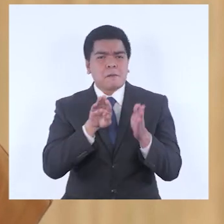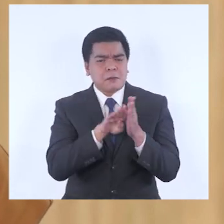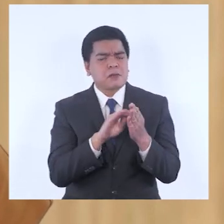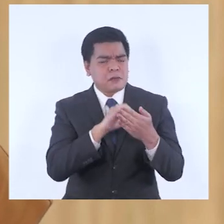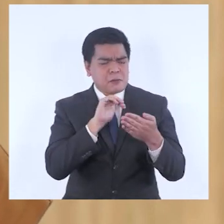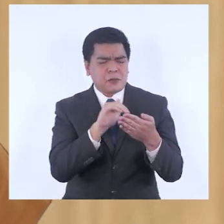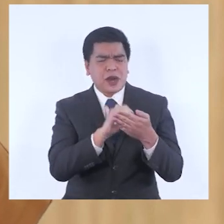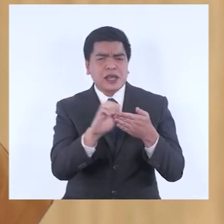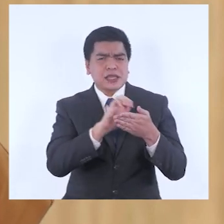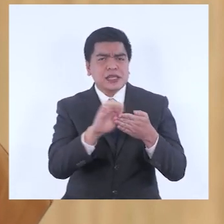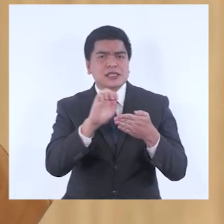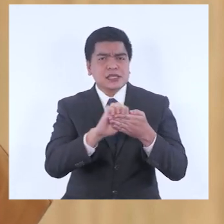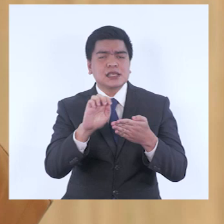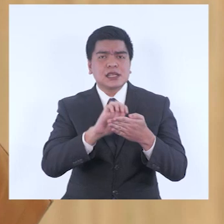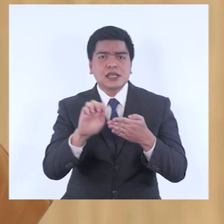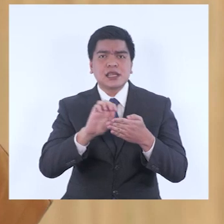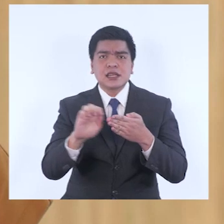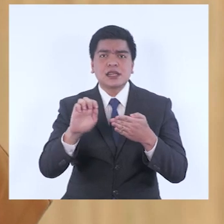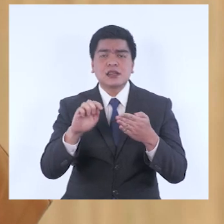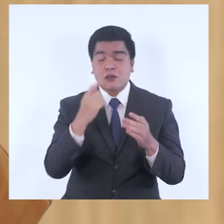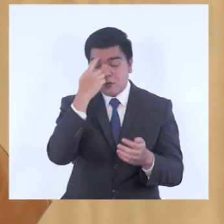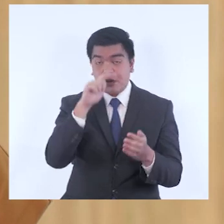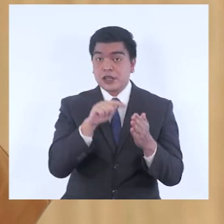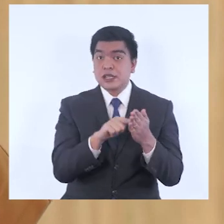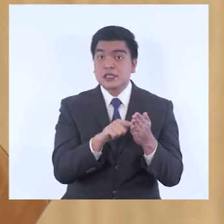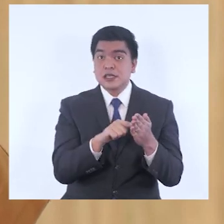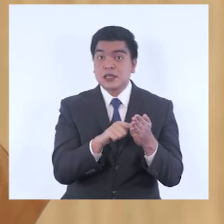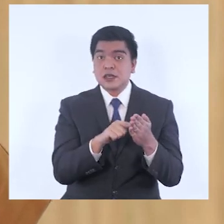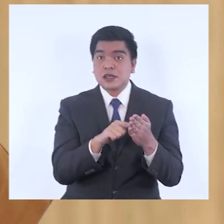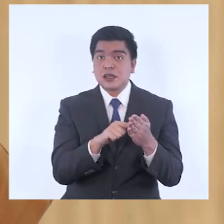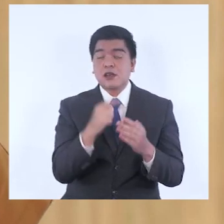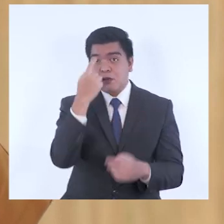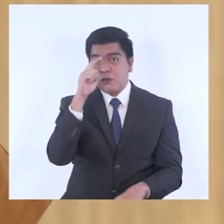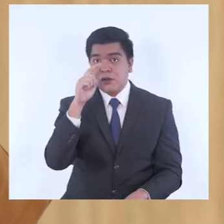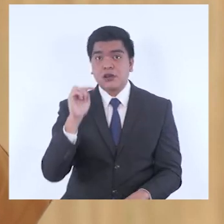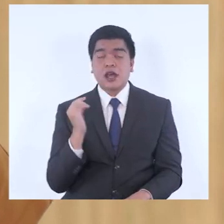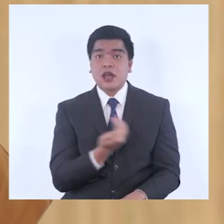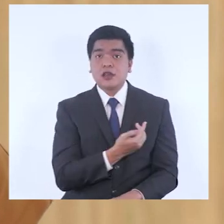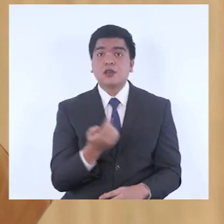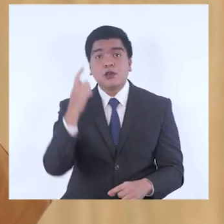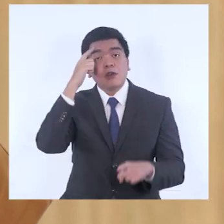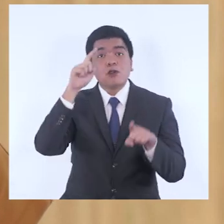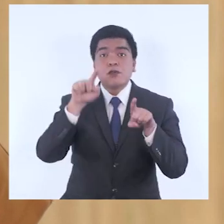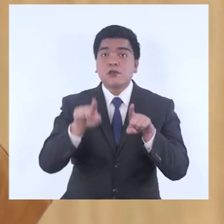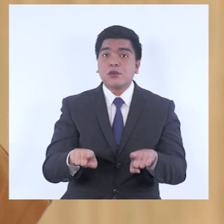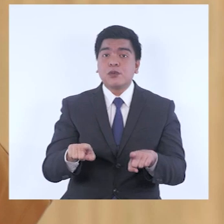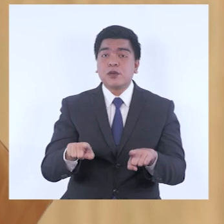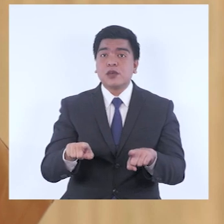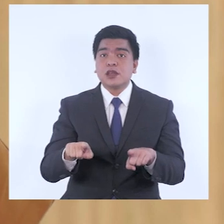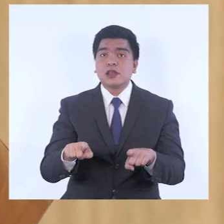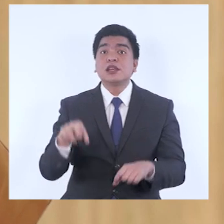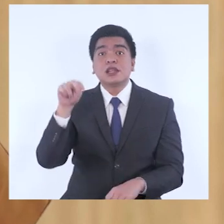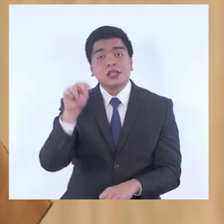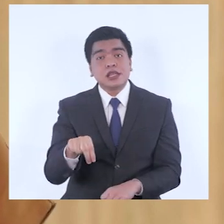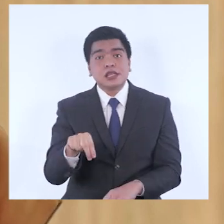in this regard, to satisfy the utilitarian demands of both the church and the university.